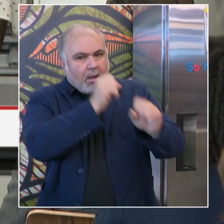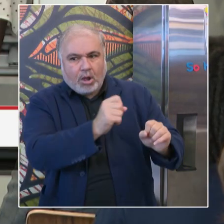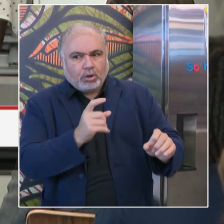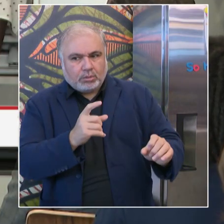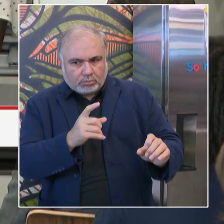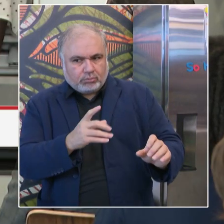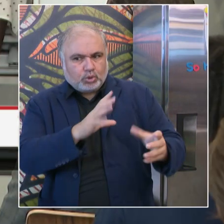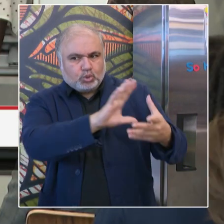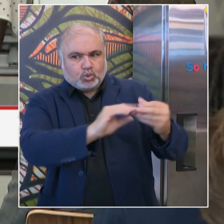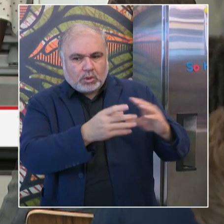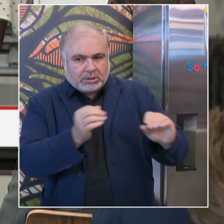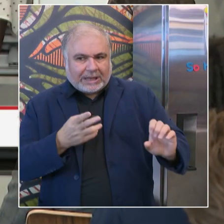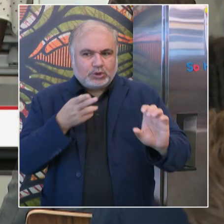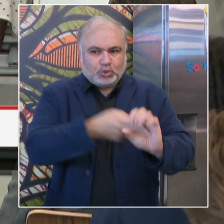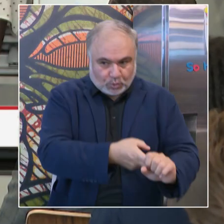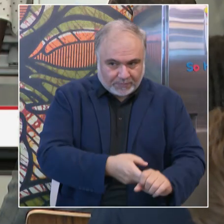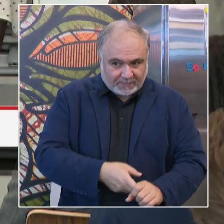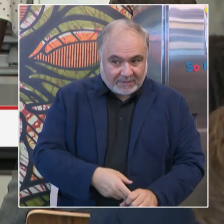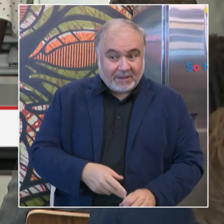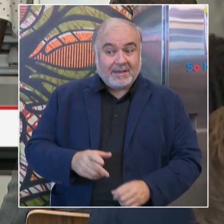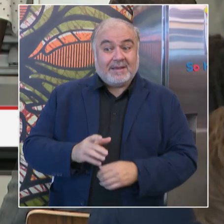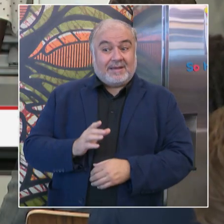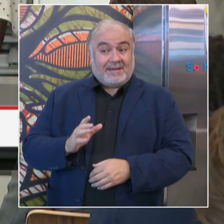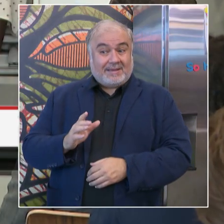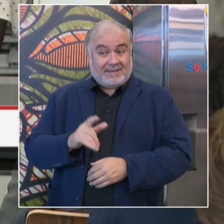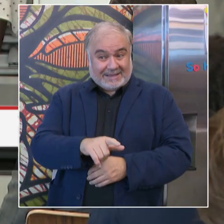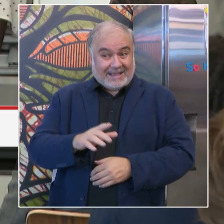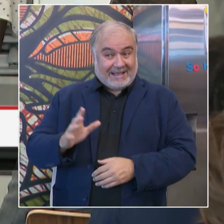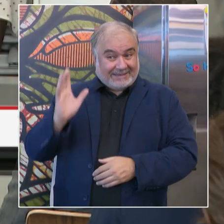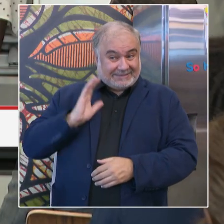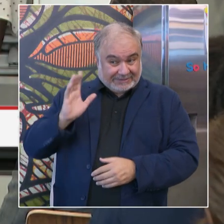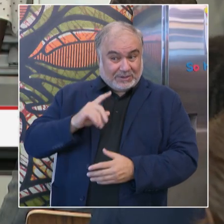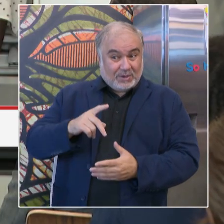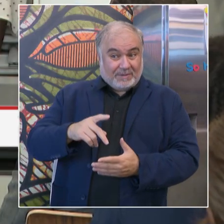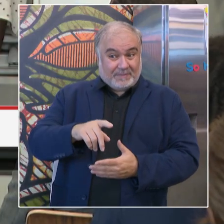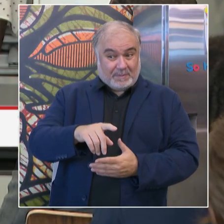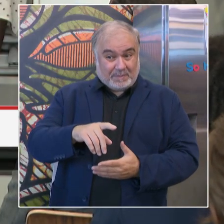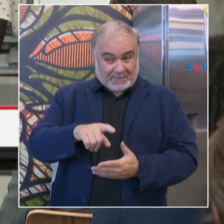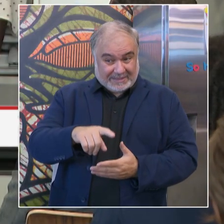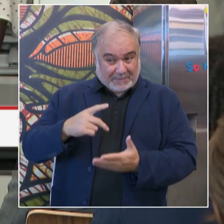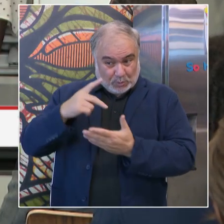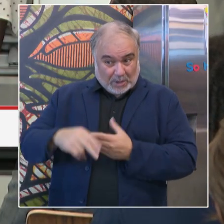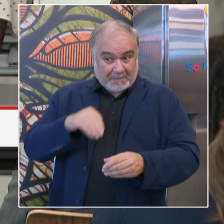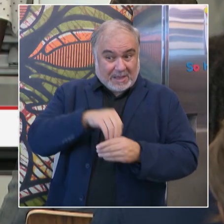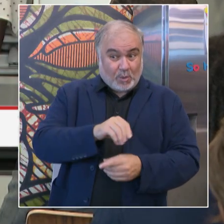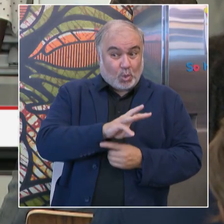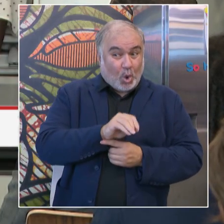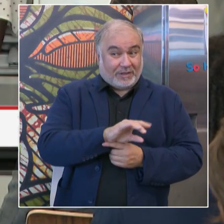we have this program closer